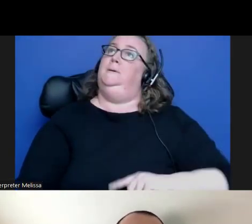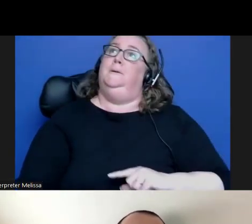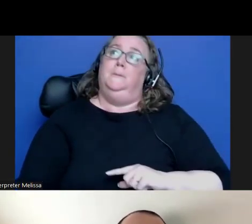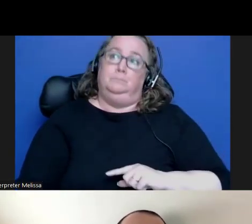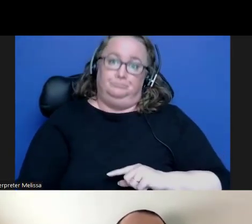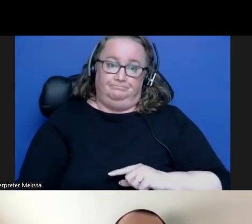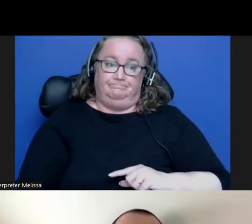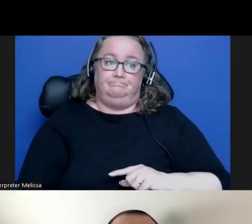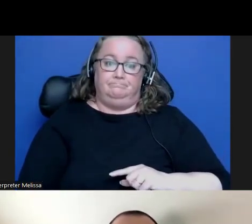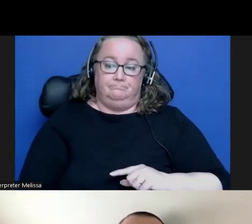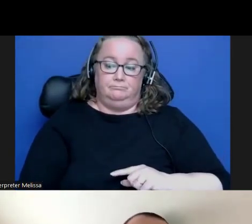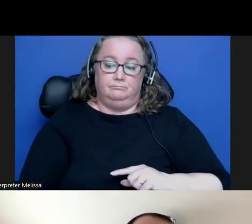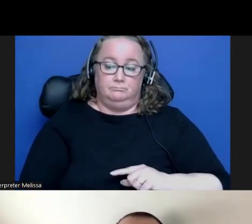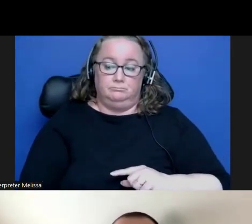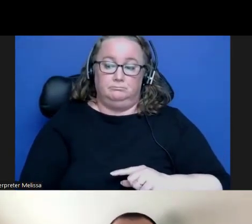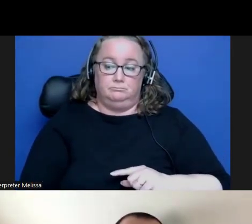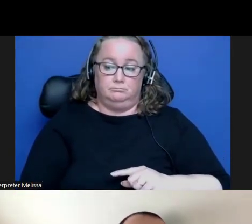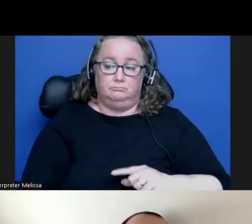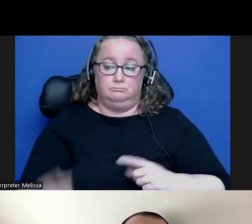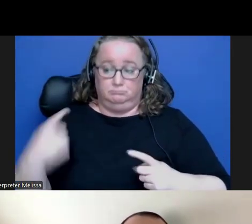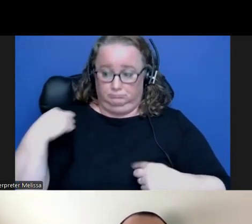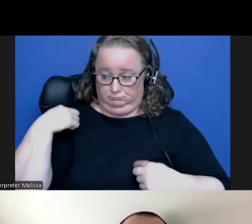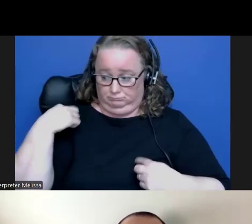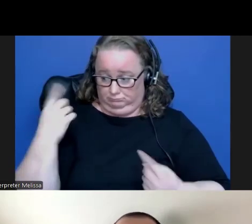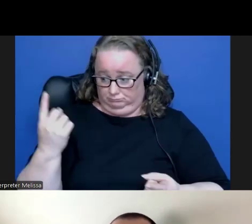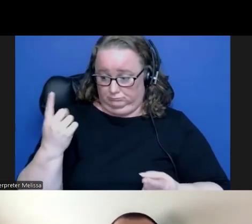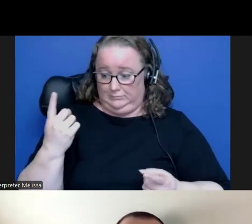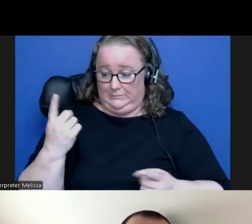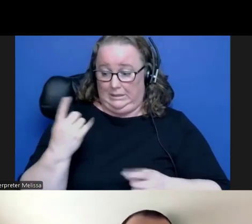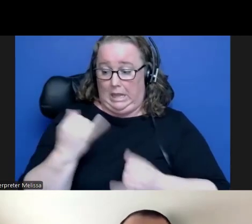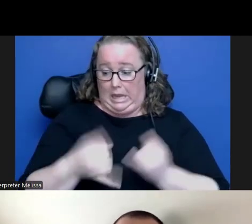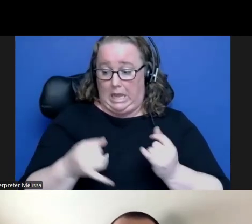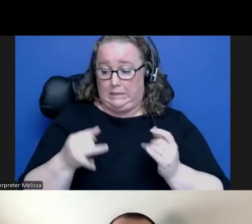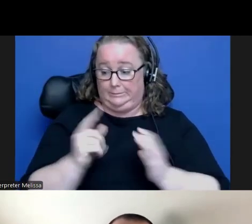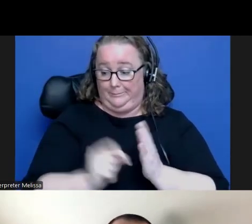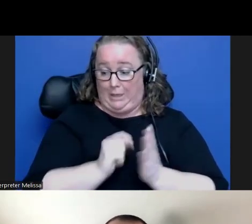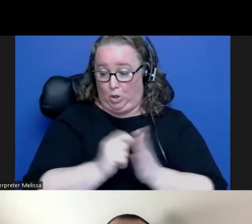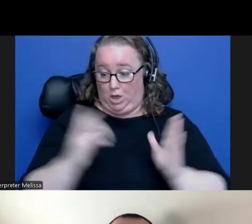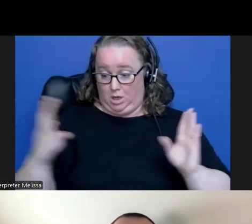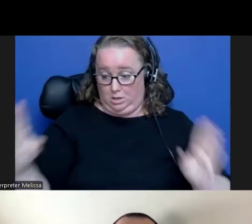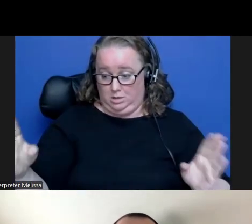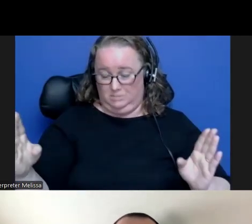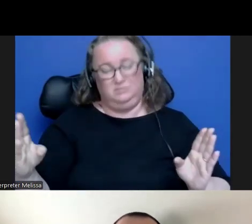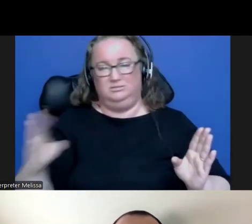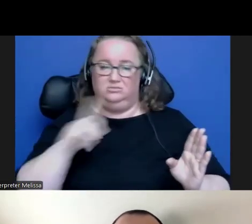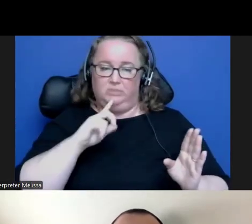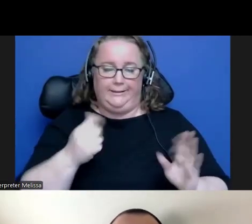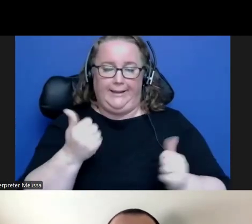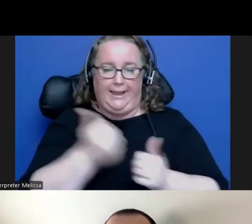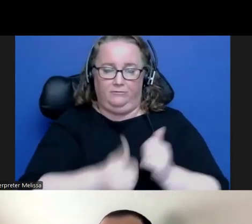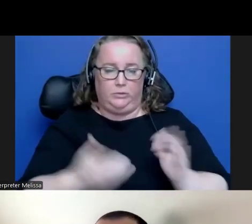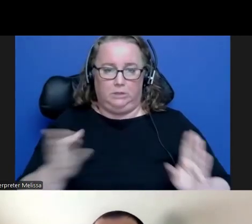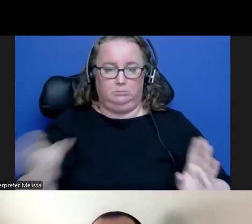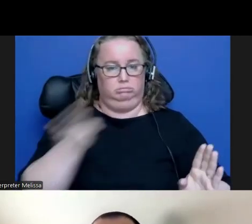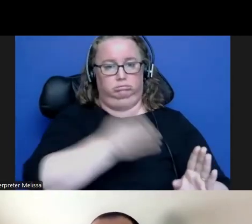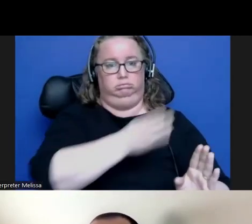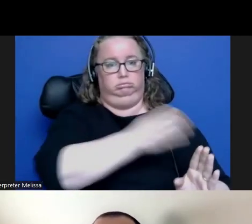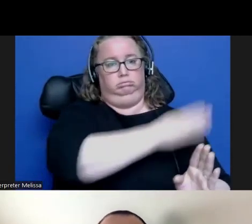So we have done over the course of the last period and most, every period, we had do